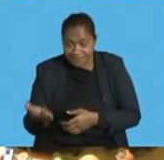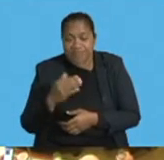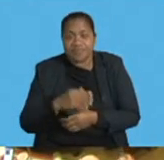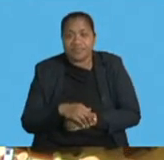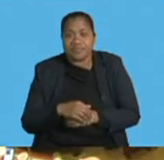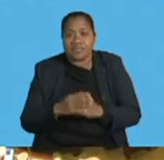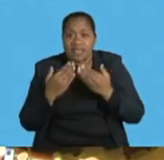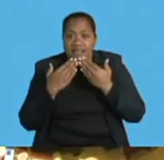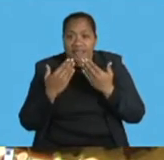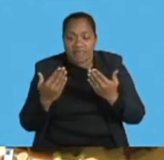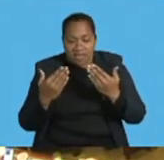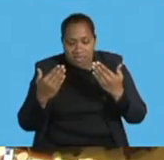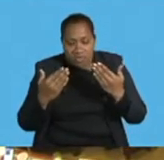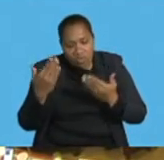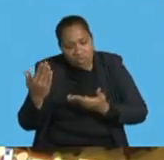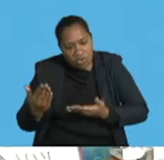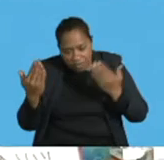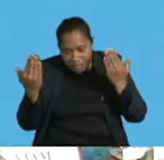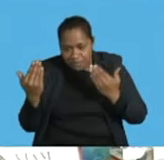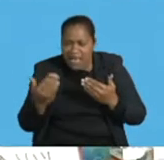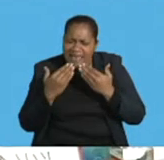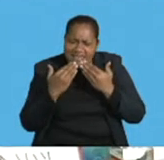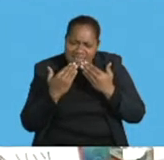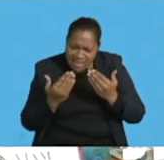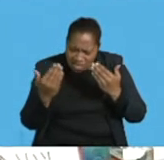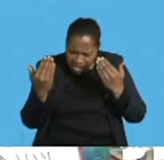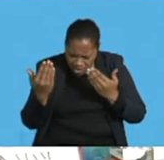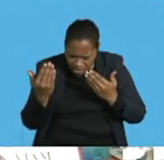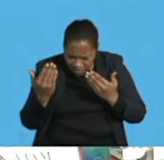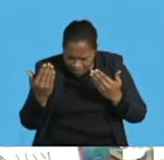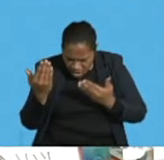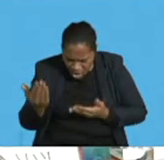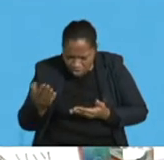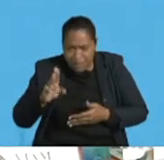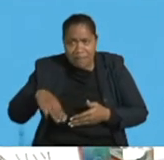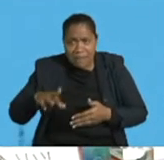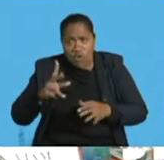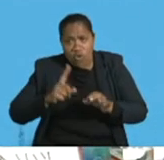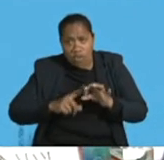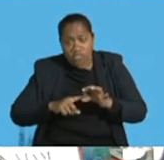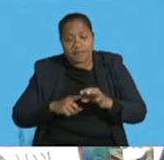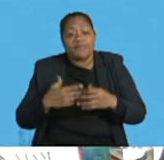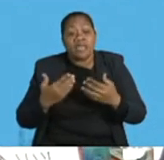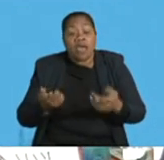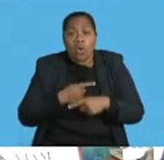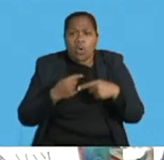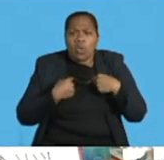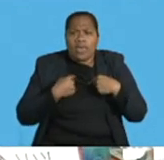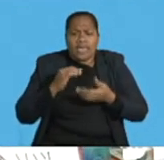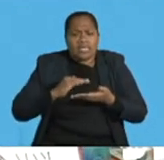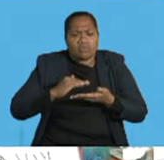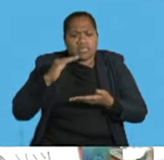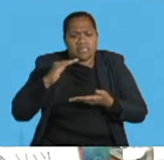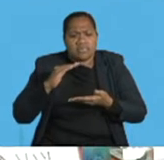Thank you, Honourable Speaker, sir, and I thank the Honourable Member for the question. Honourable Speaker, with increasing pressure on